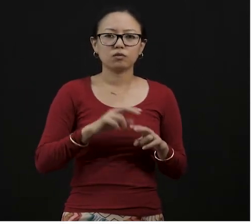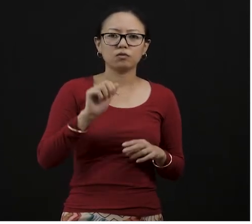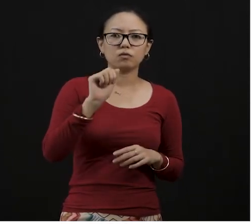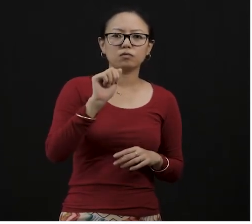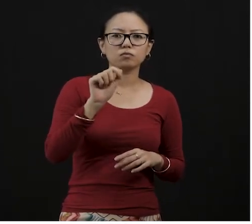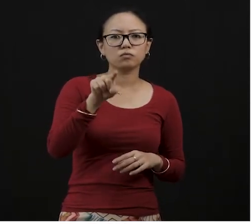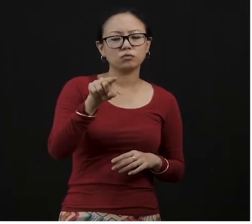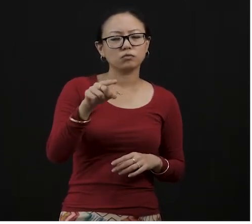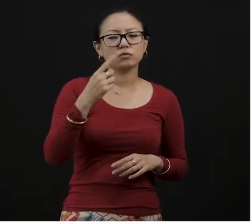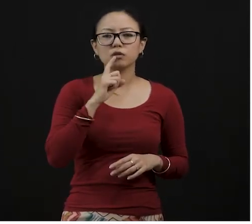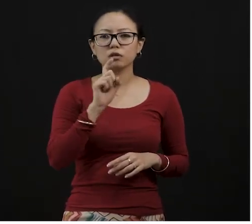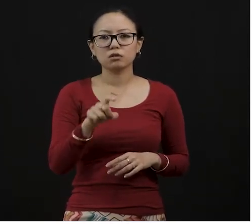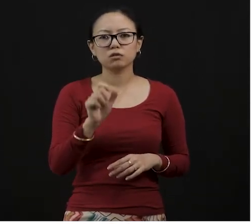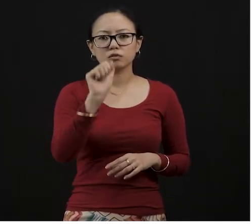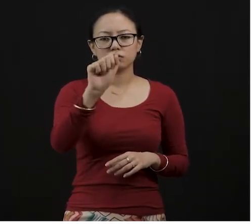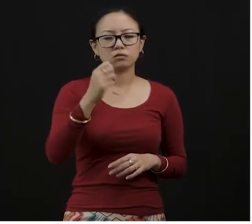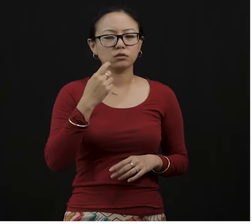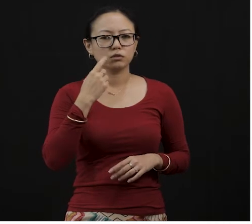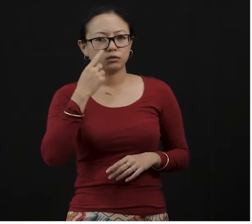hand is bigger than yours. So